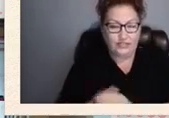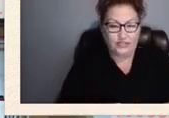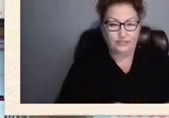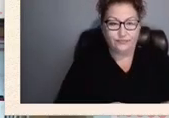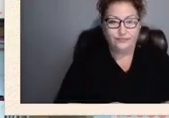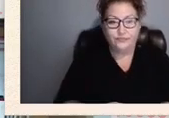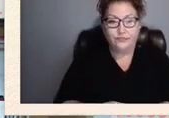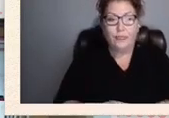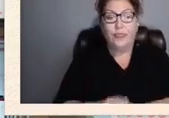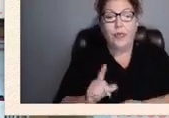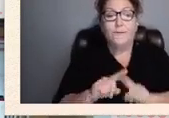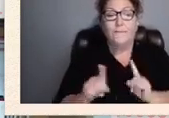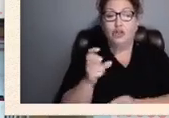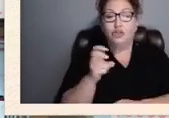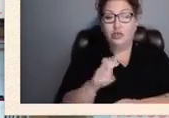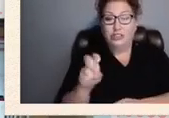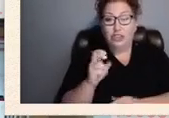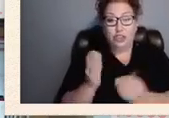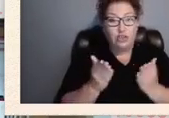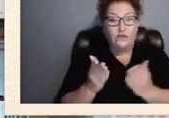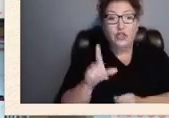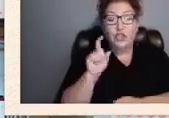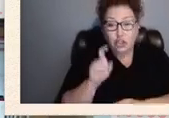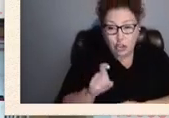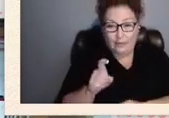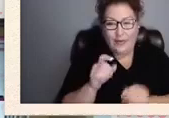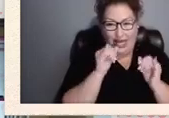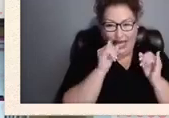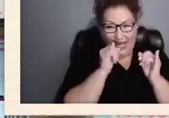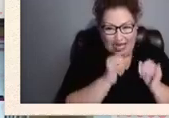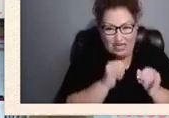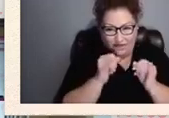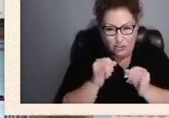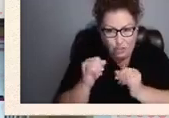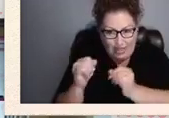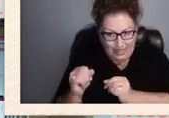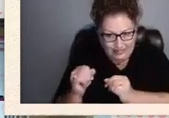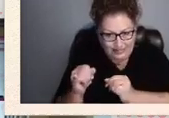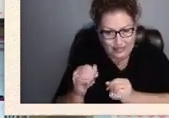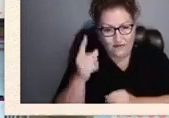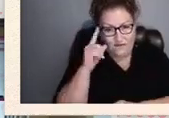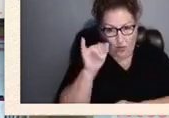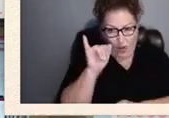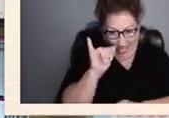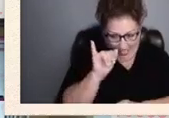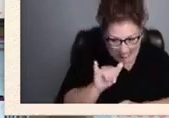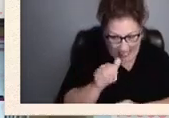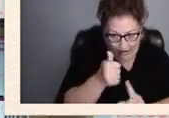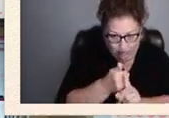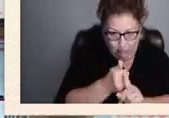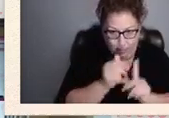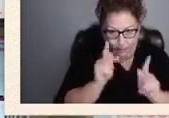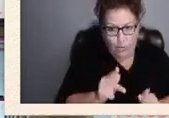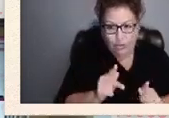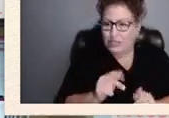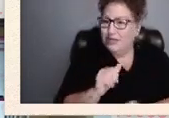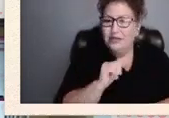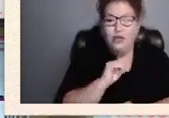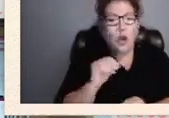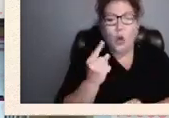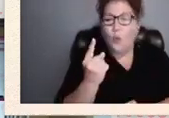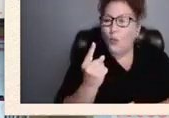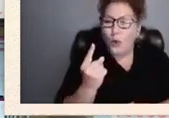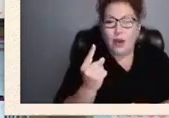But transition services should be individualized for that individual. There's no one size